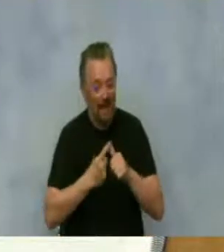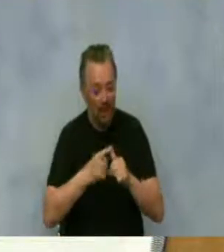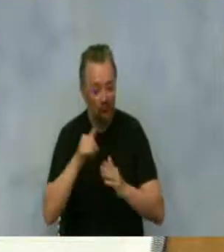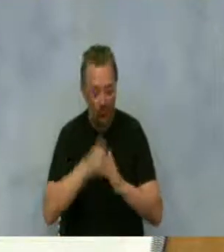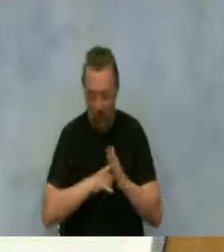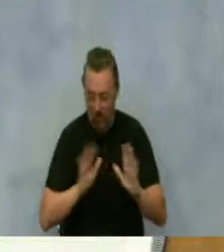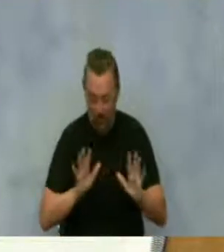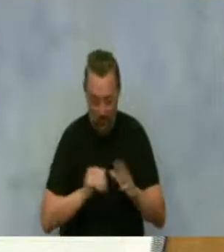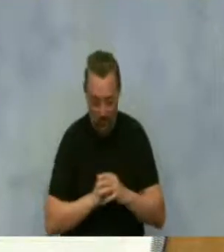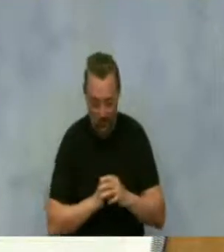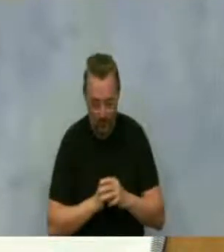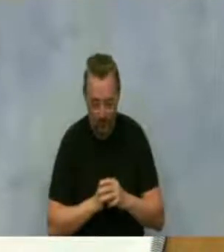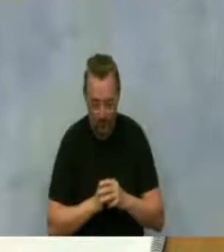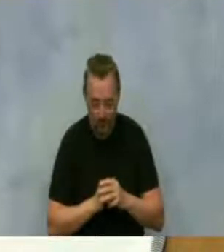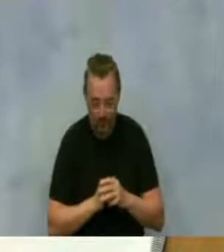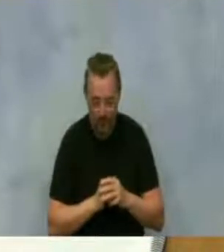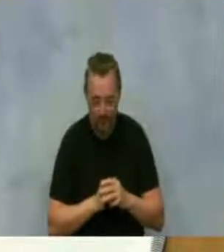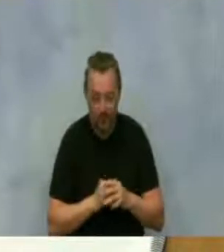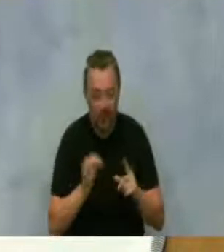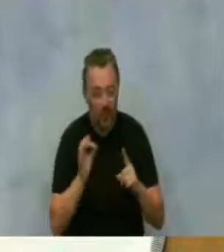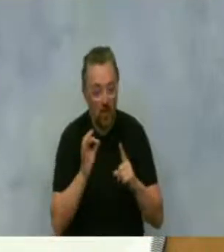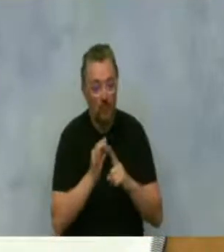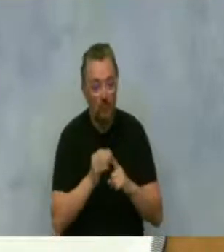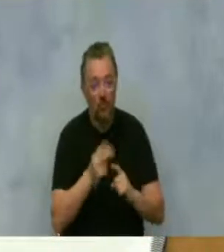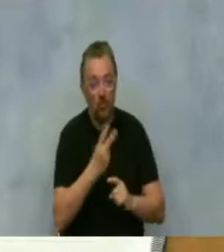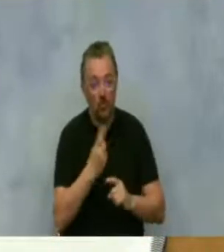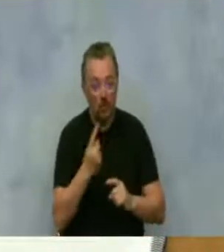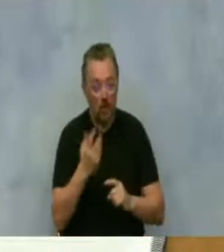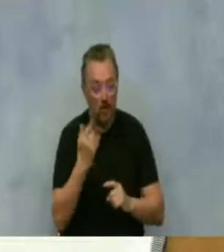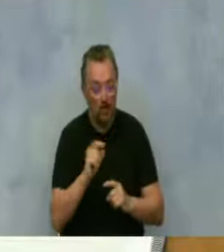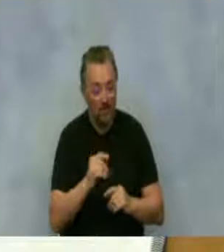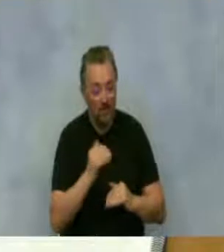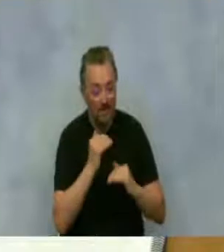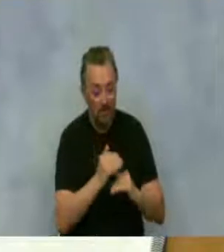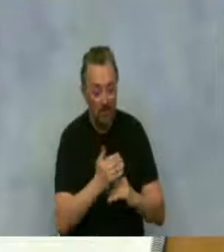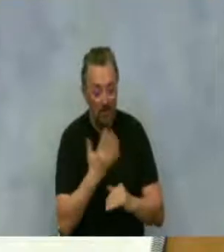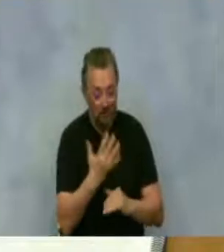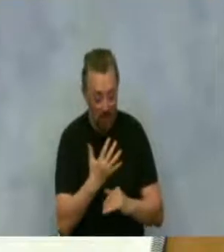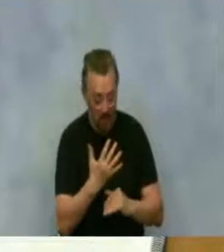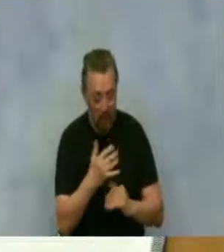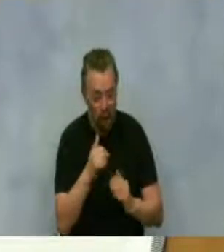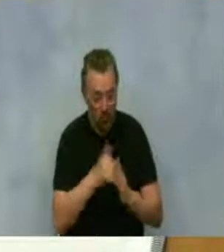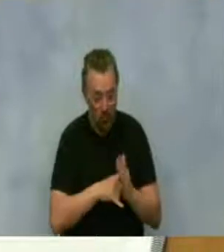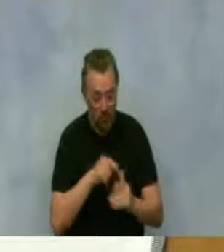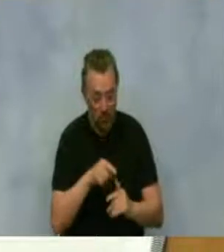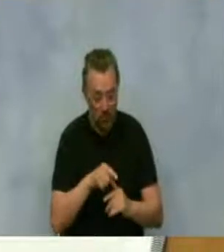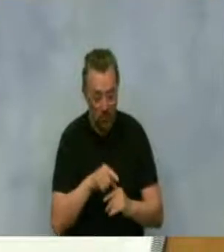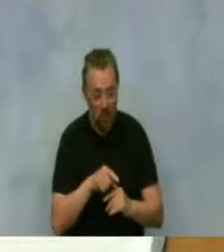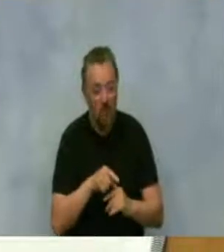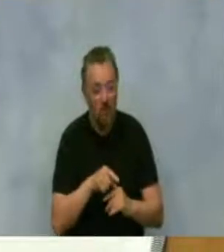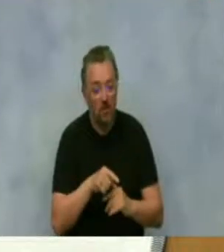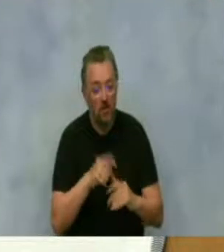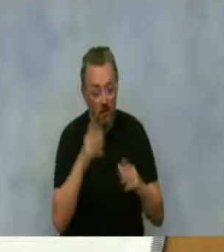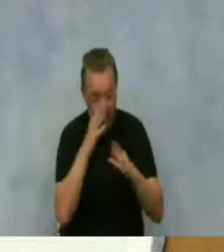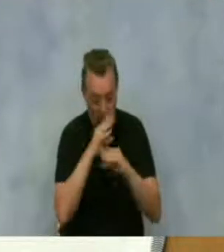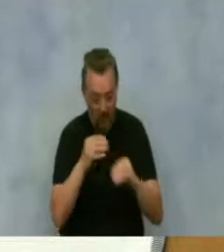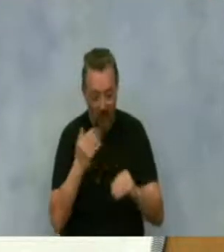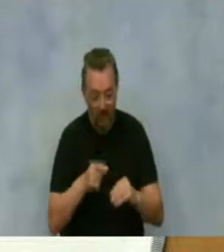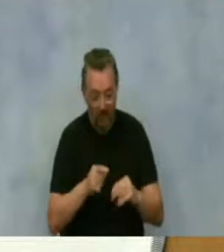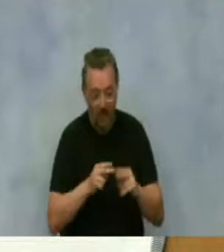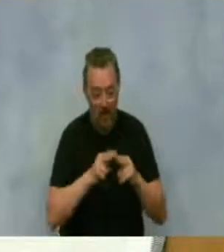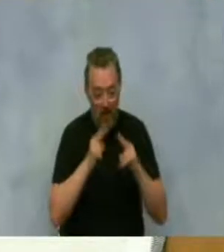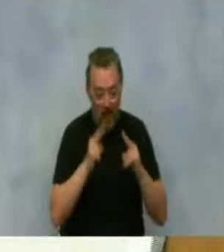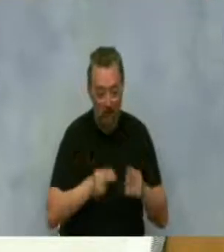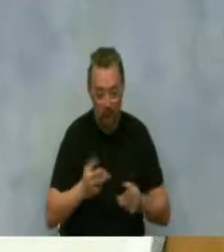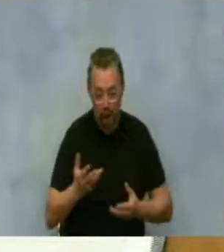time. On page 21, we have section 5 of the report. We note there that there is, for the housing revenue account,